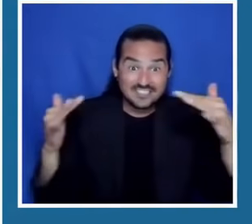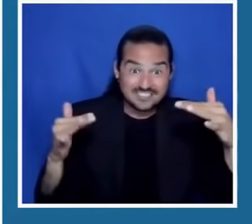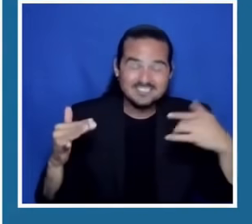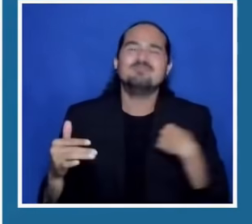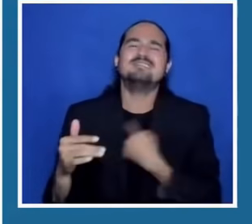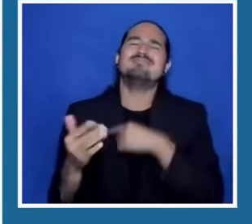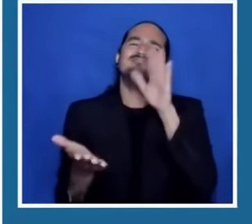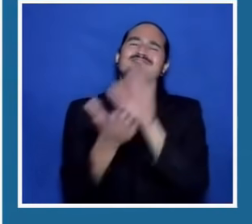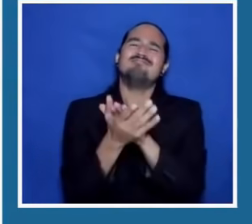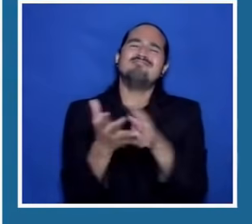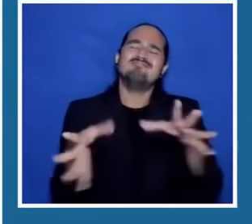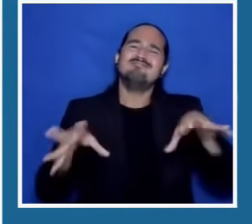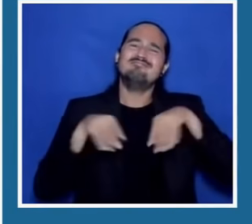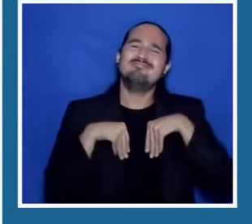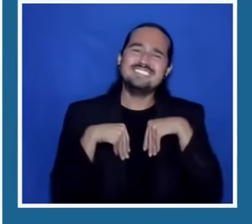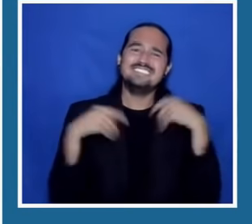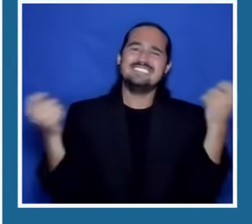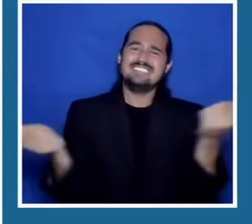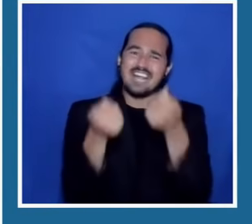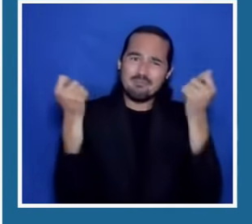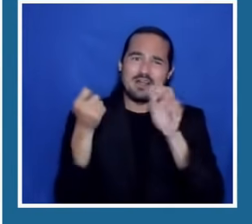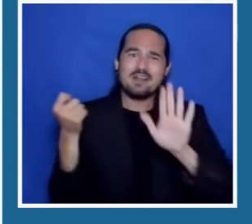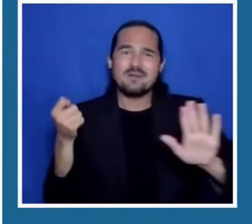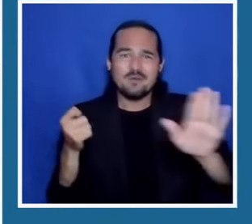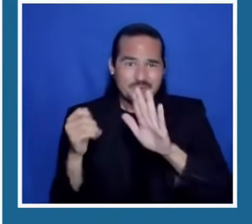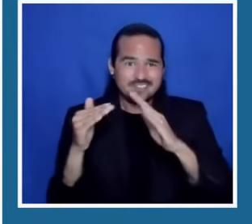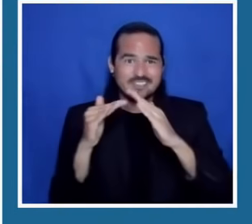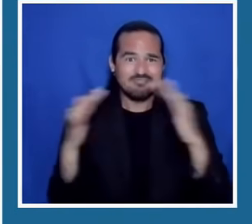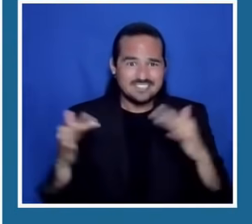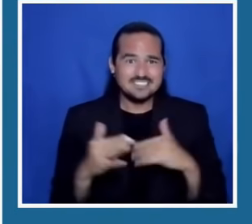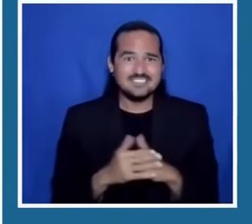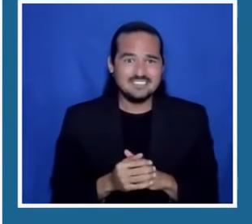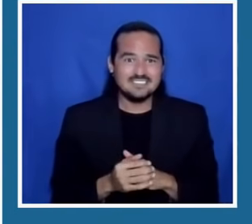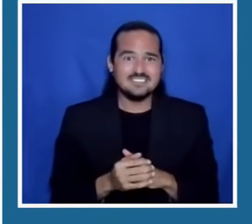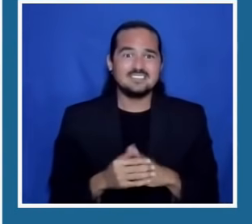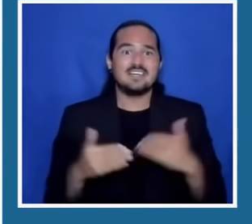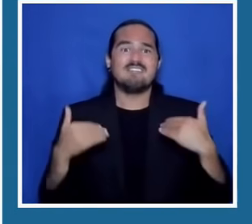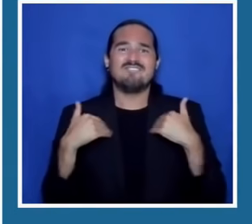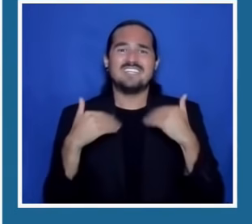we celebrate our diversity in the United States of America.